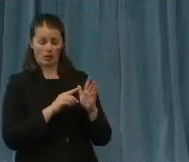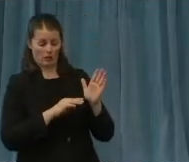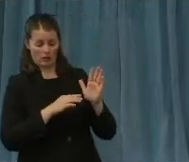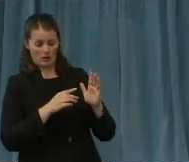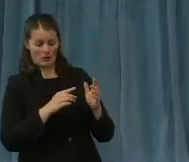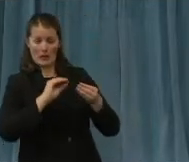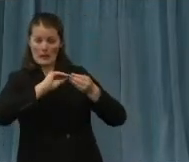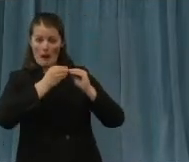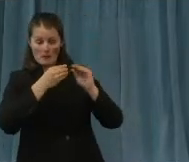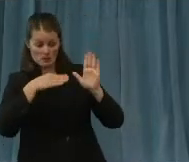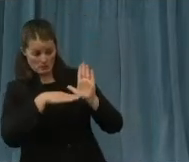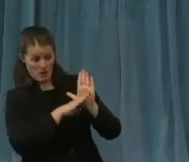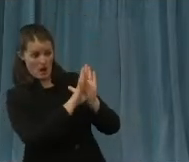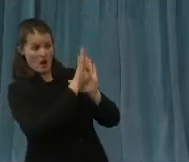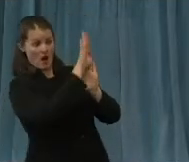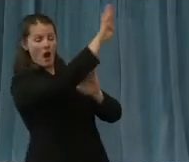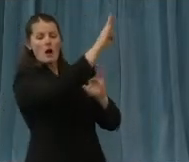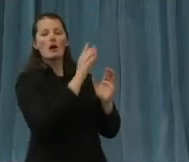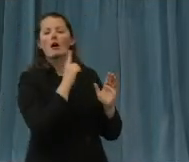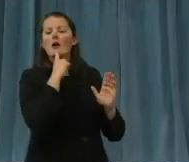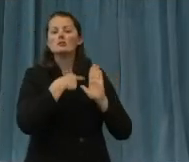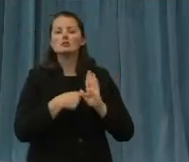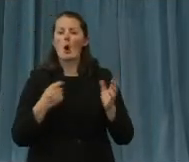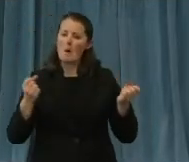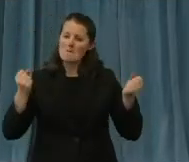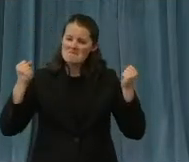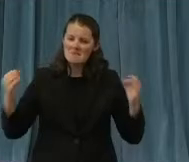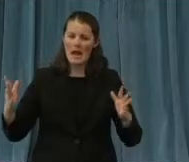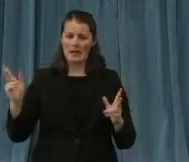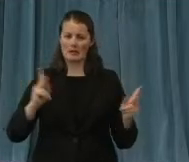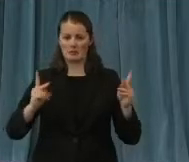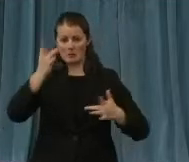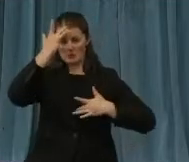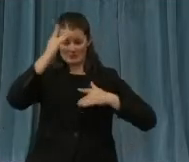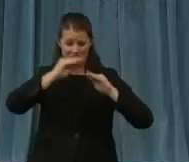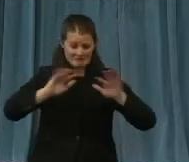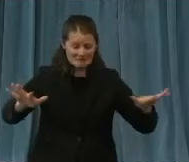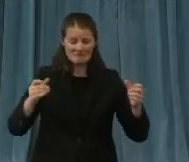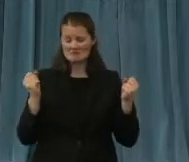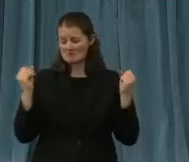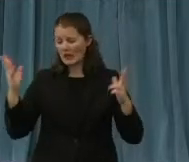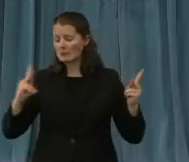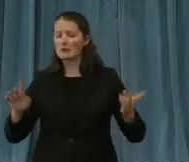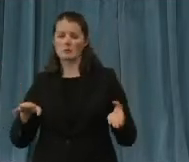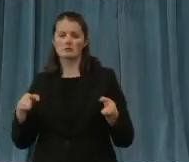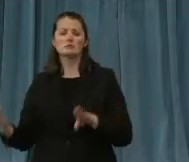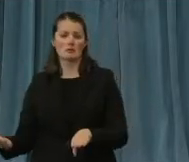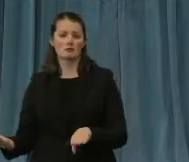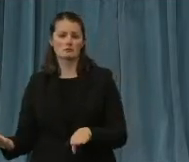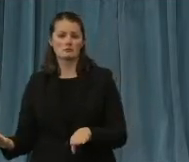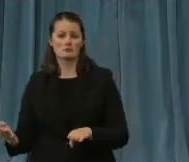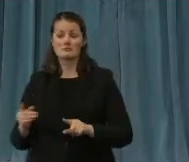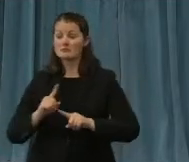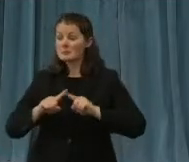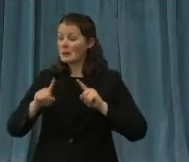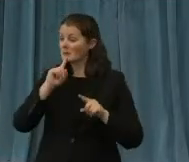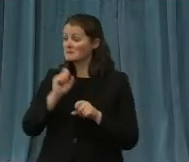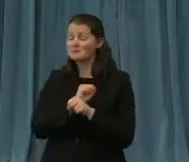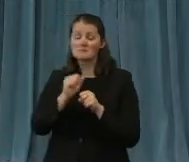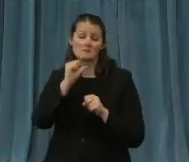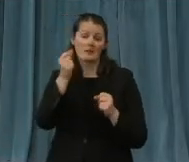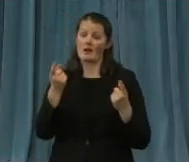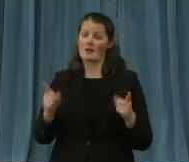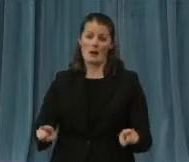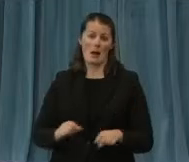action. But Nevadans took this seriously, and I'm proud of you. You've been staying home for Nevada. You're wearing